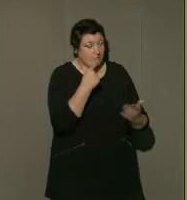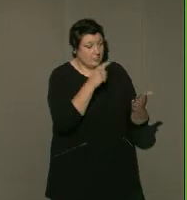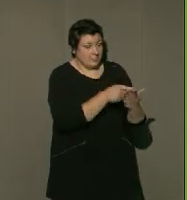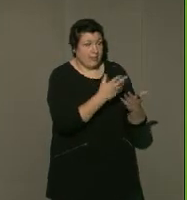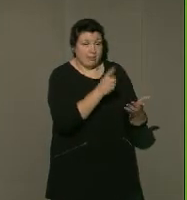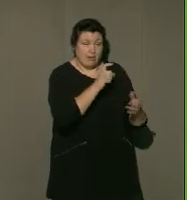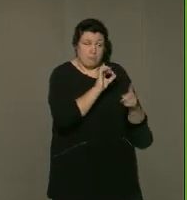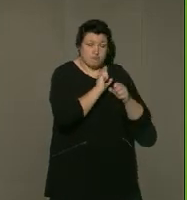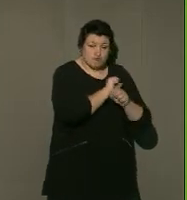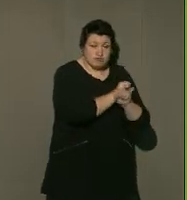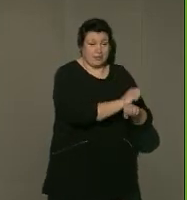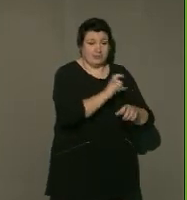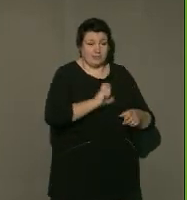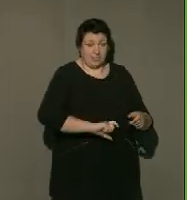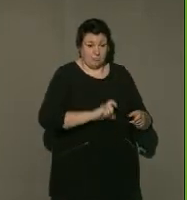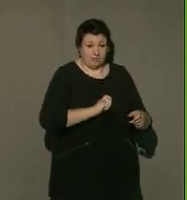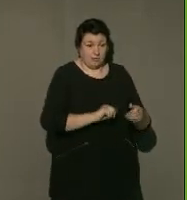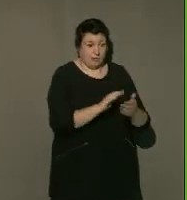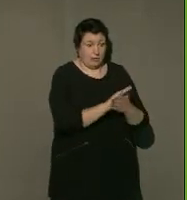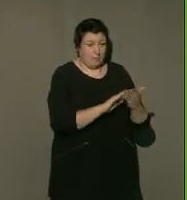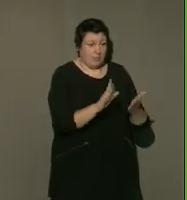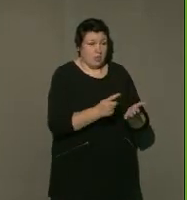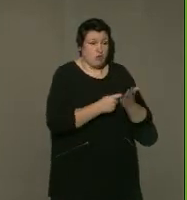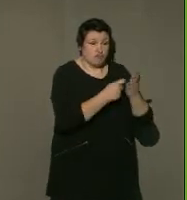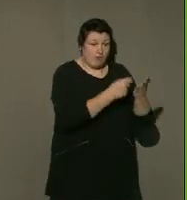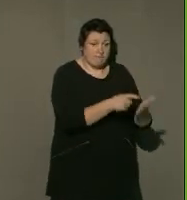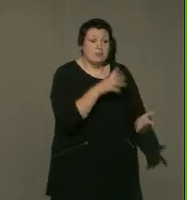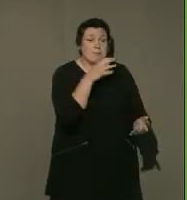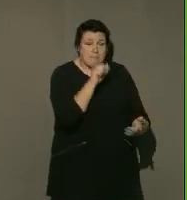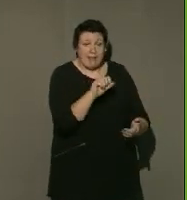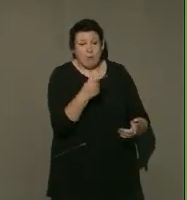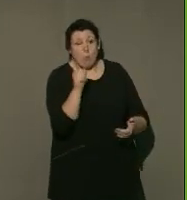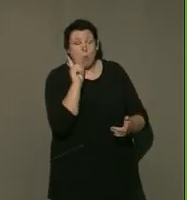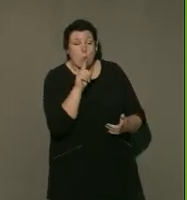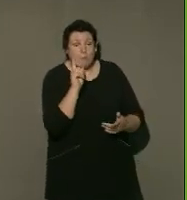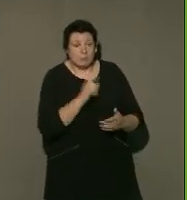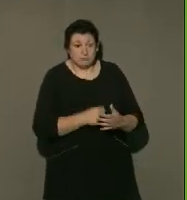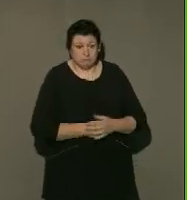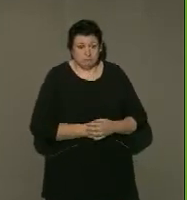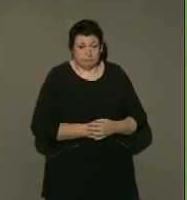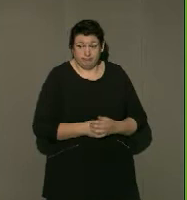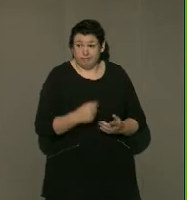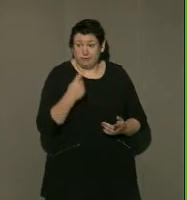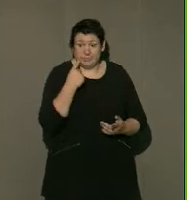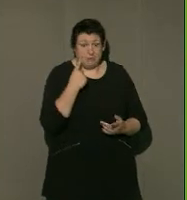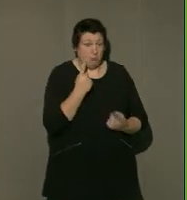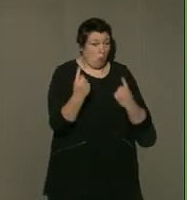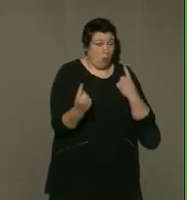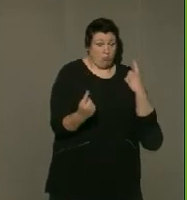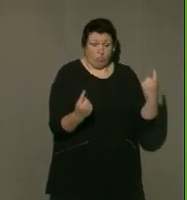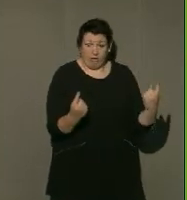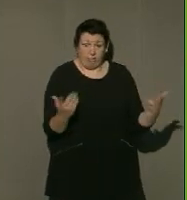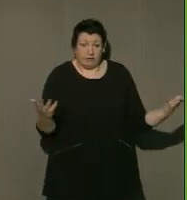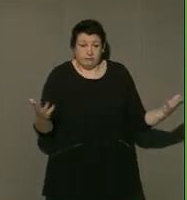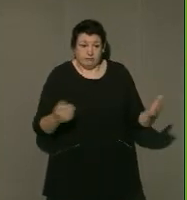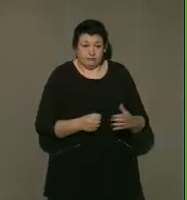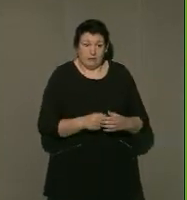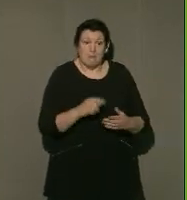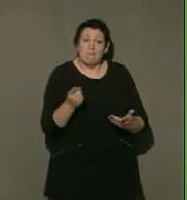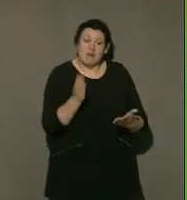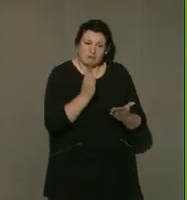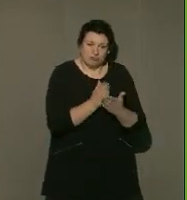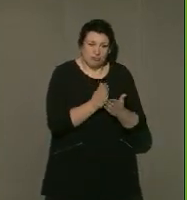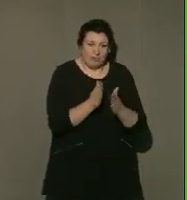protected characteristic is a reference to a man or to a woman. A simple binary in that context. The reality is, of course, much